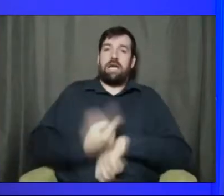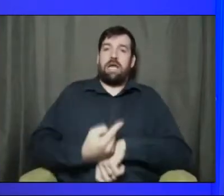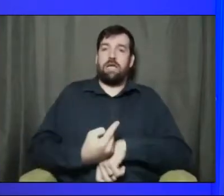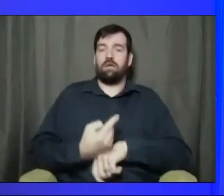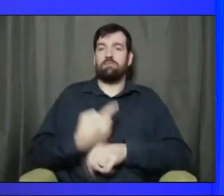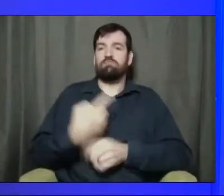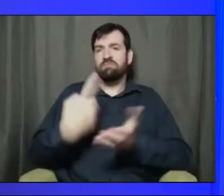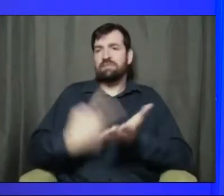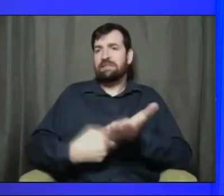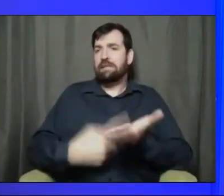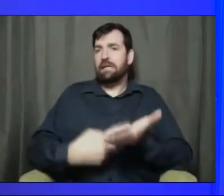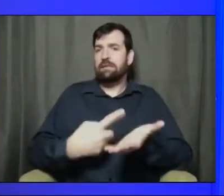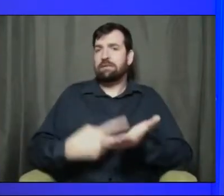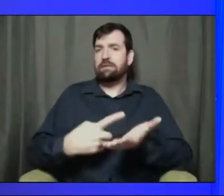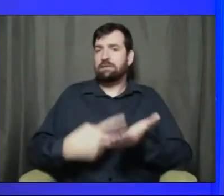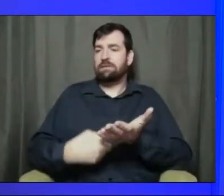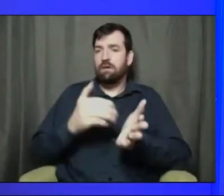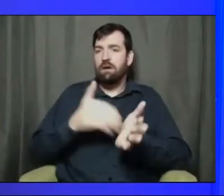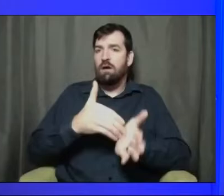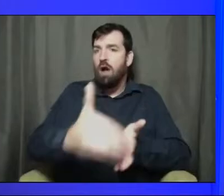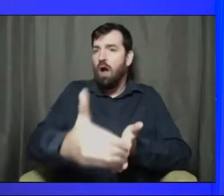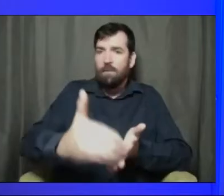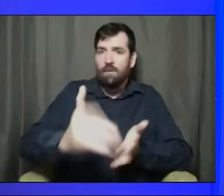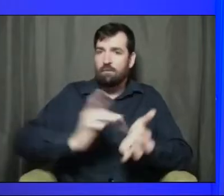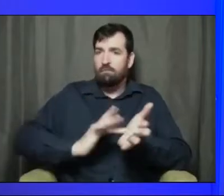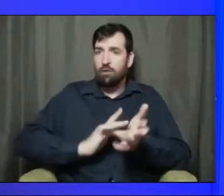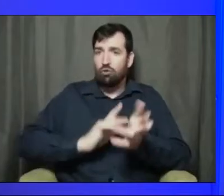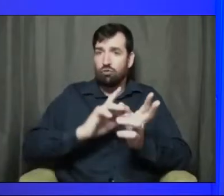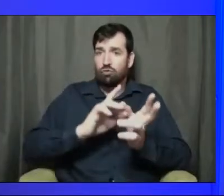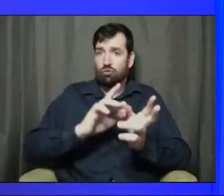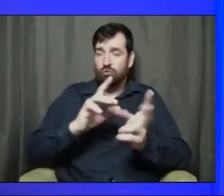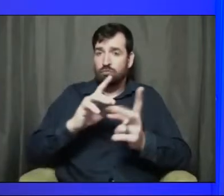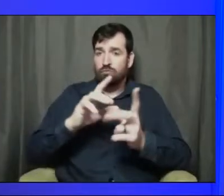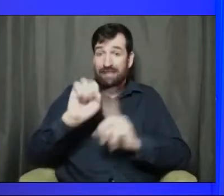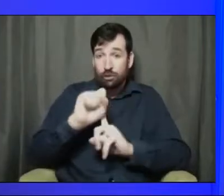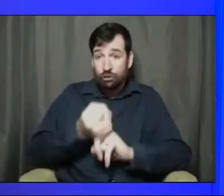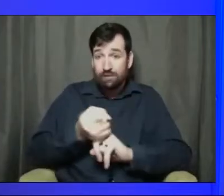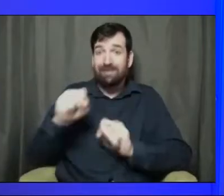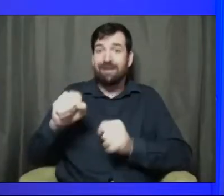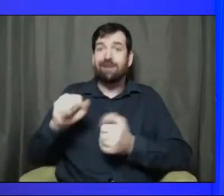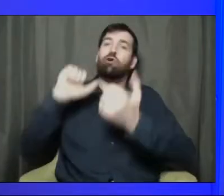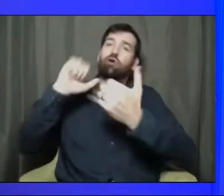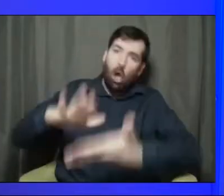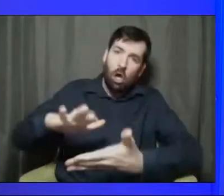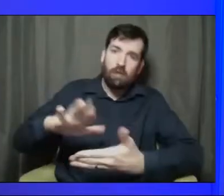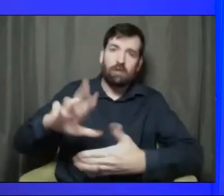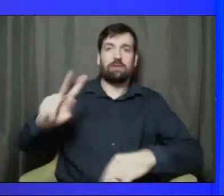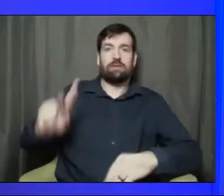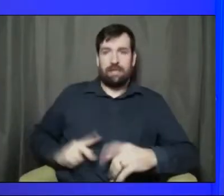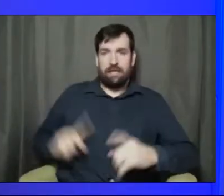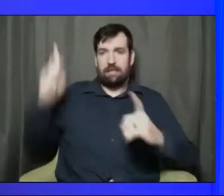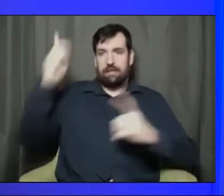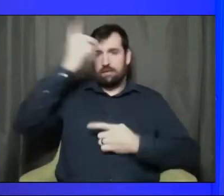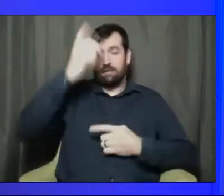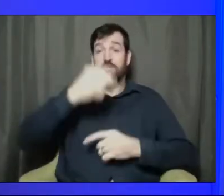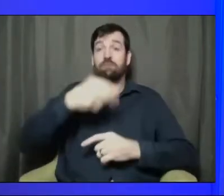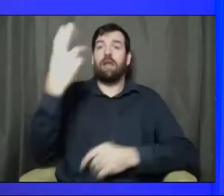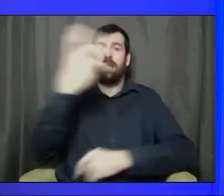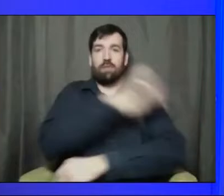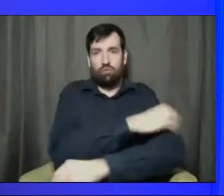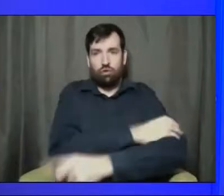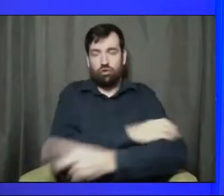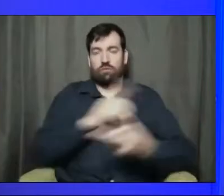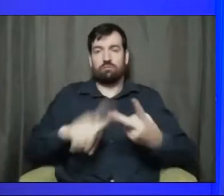those common medical conditions that can lead to kidney disease down the road. So high blood pressure, diabetes account for